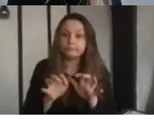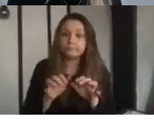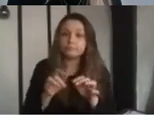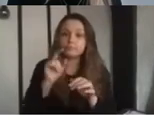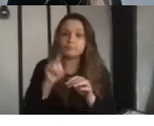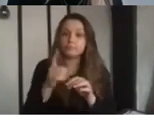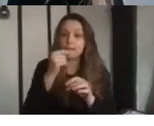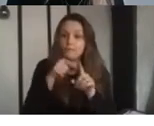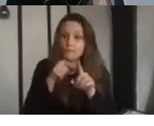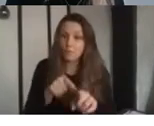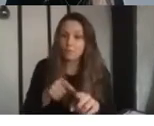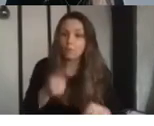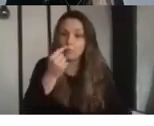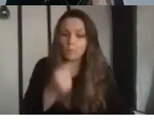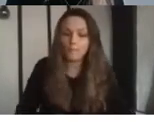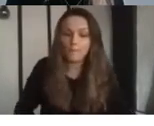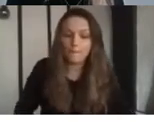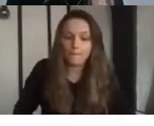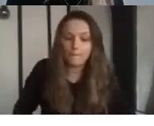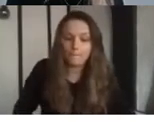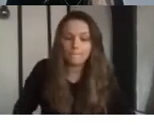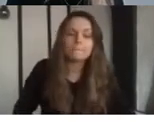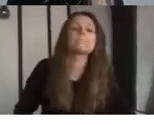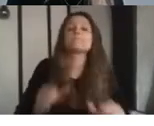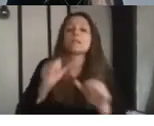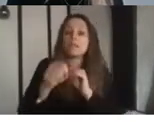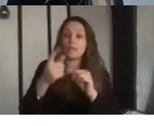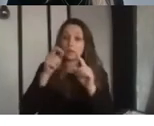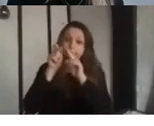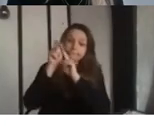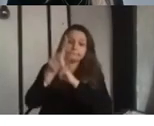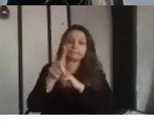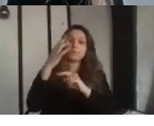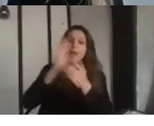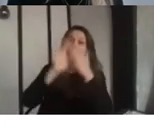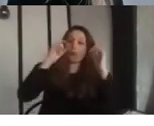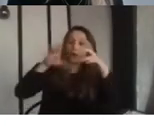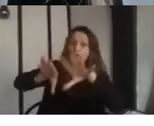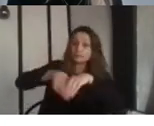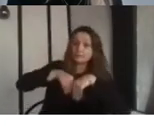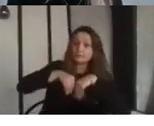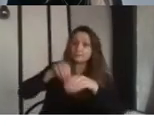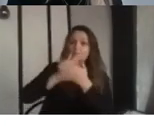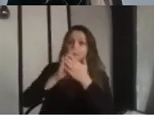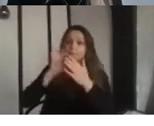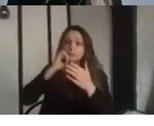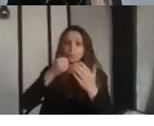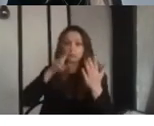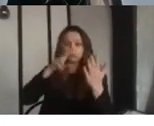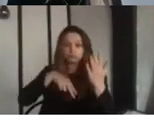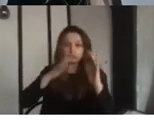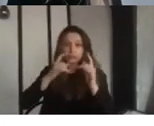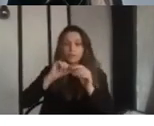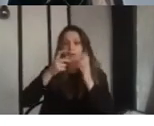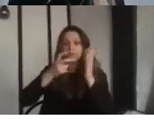the screen. And then when we have received your application, we will contact you to arrange an interview time.